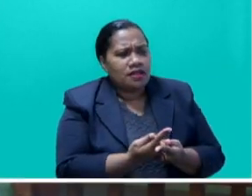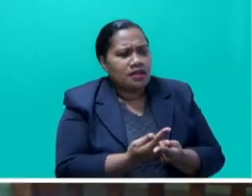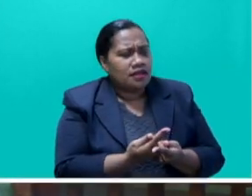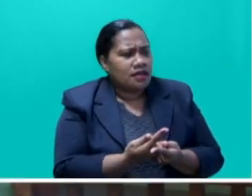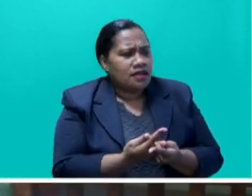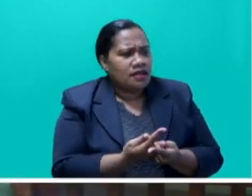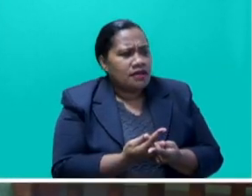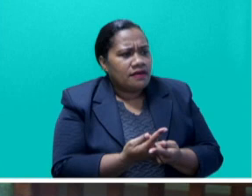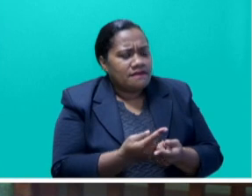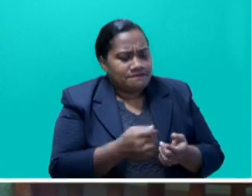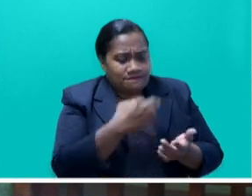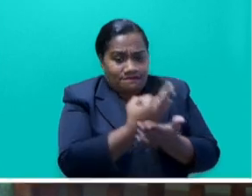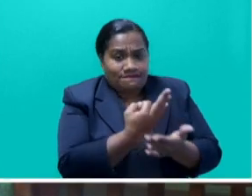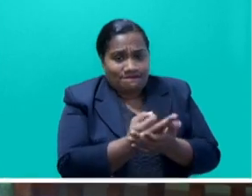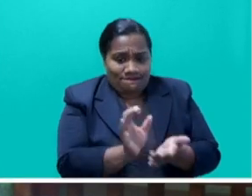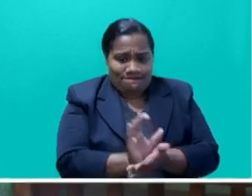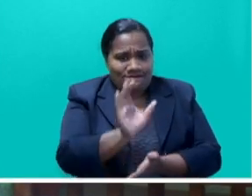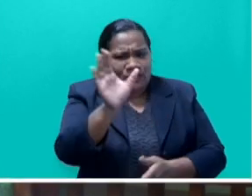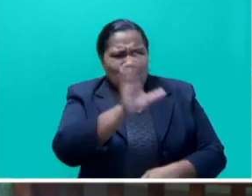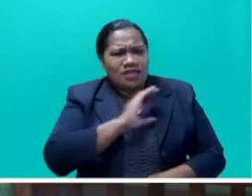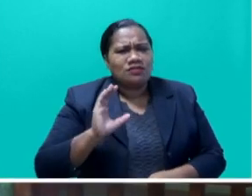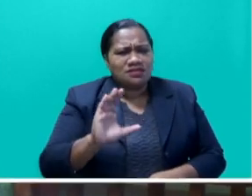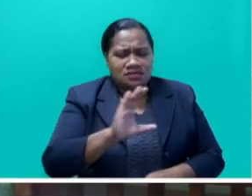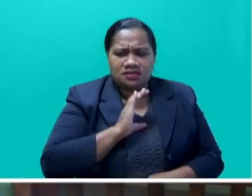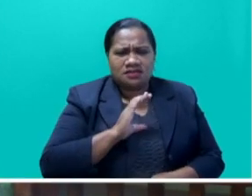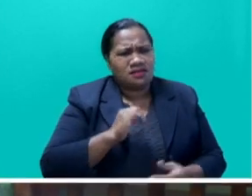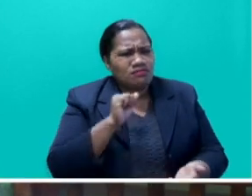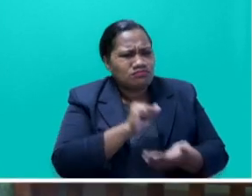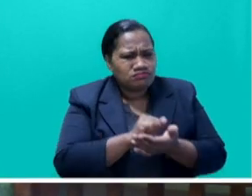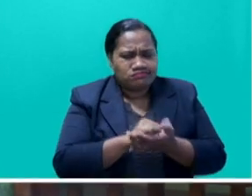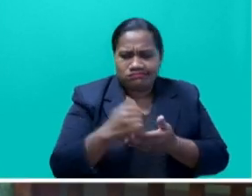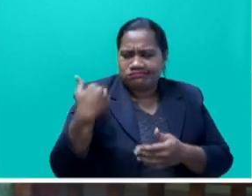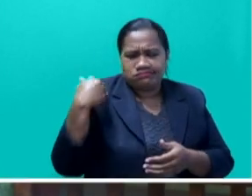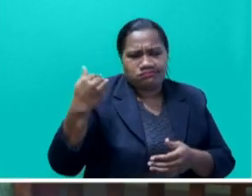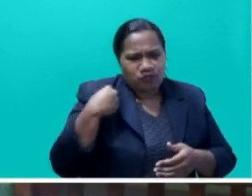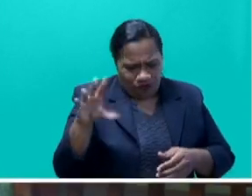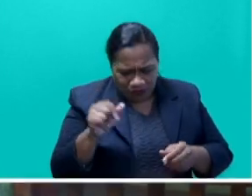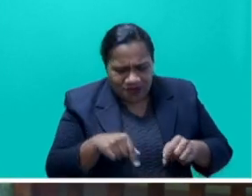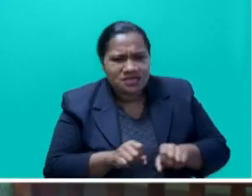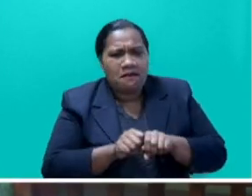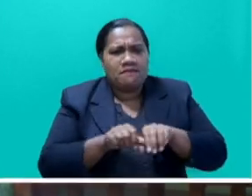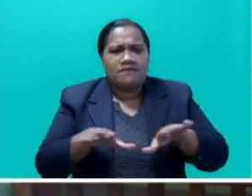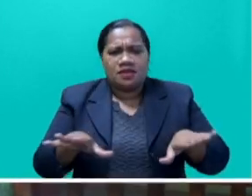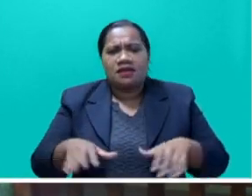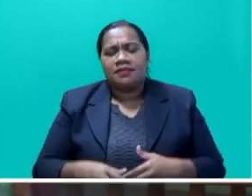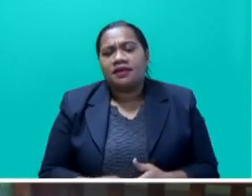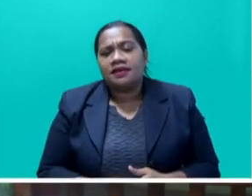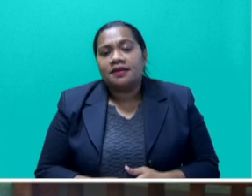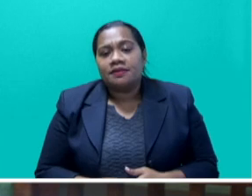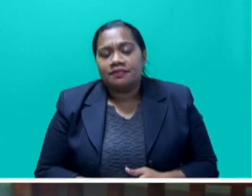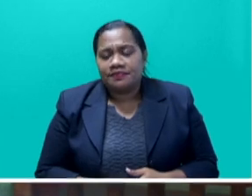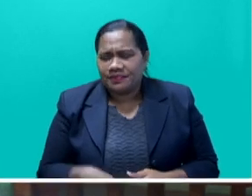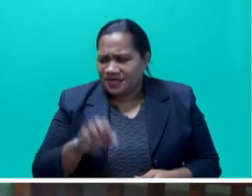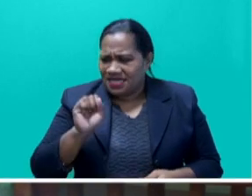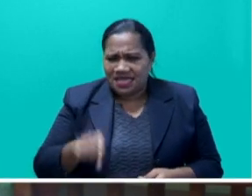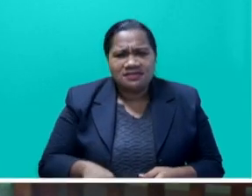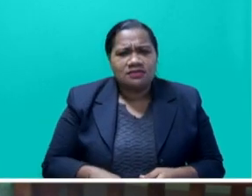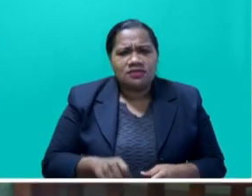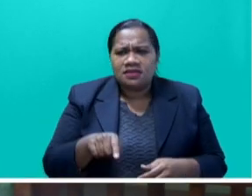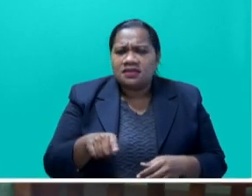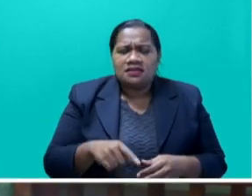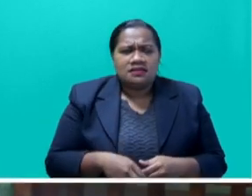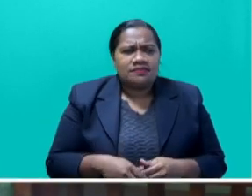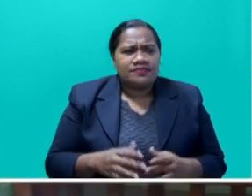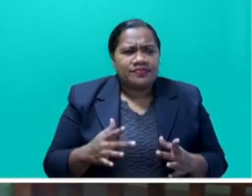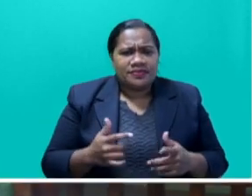are devastated by this pandemic. Despite this economic fallout, which is tagged as the single largest economic contraction